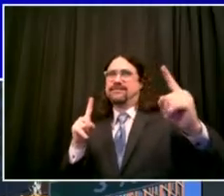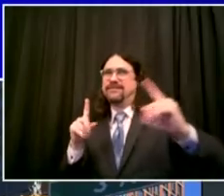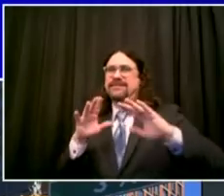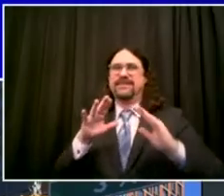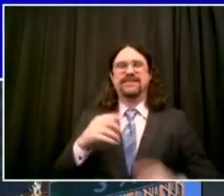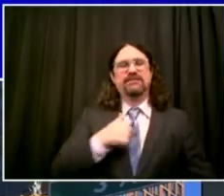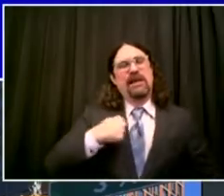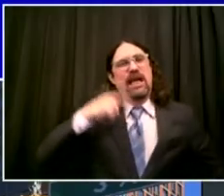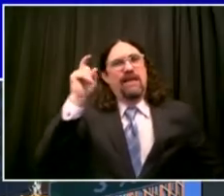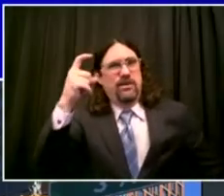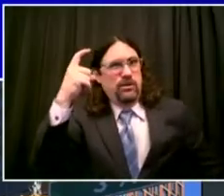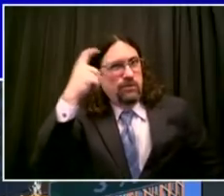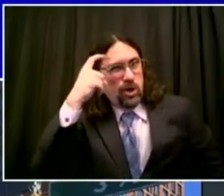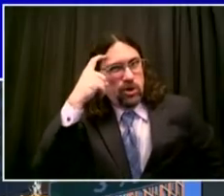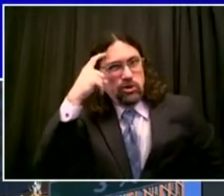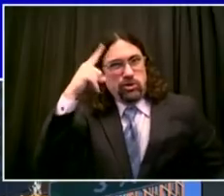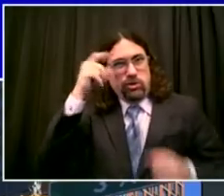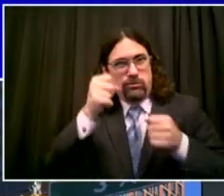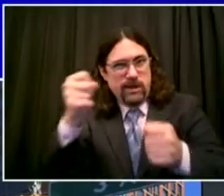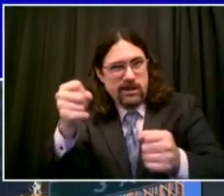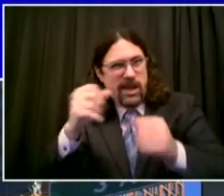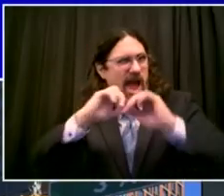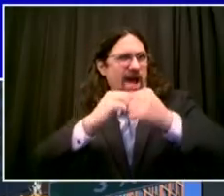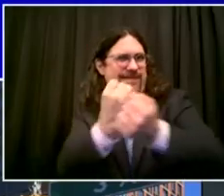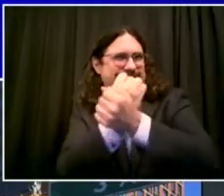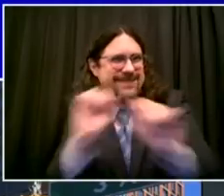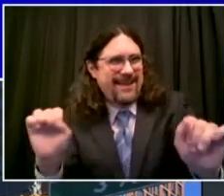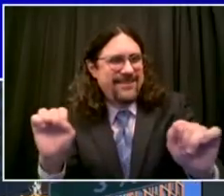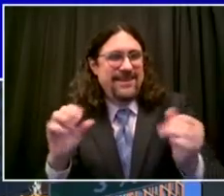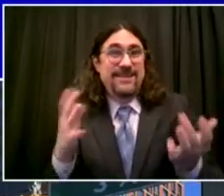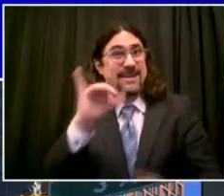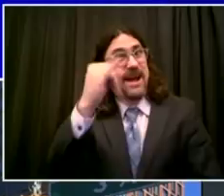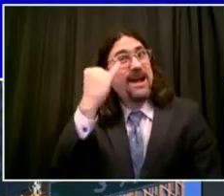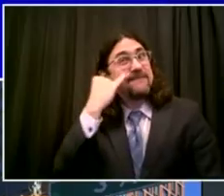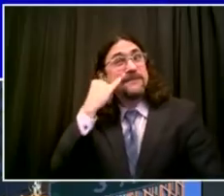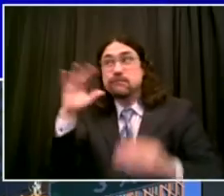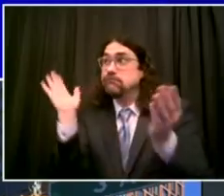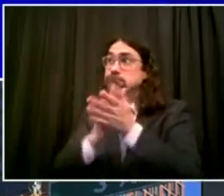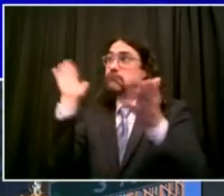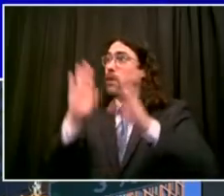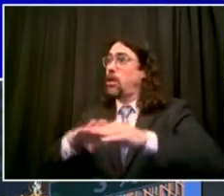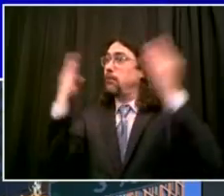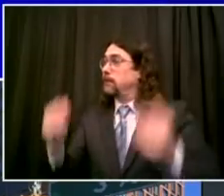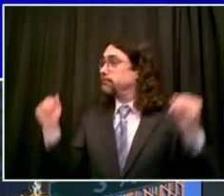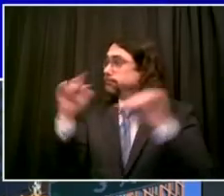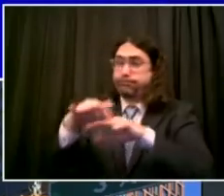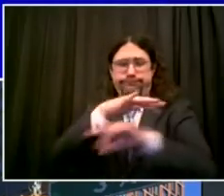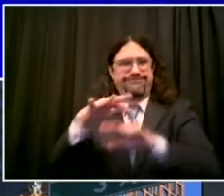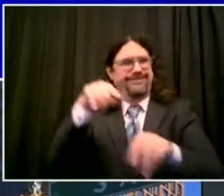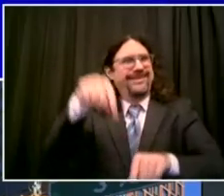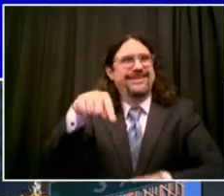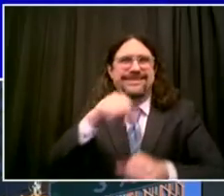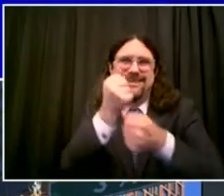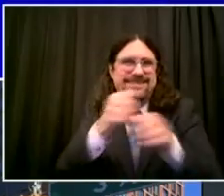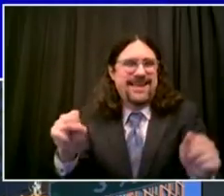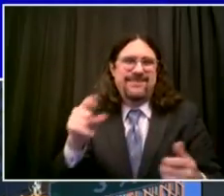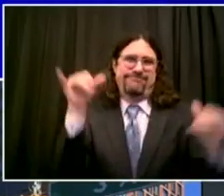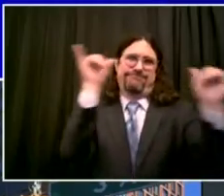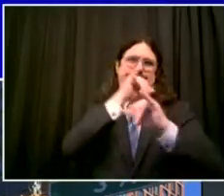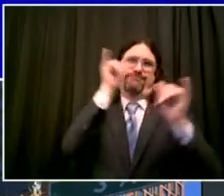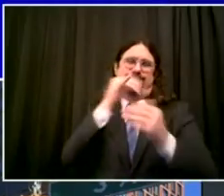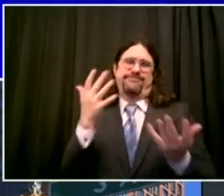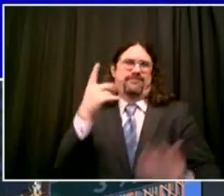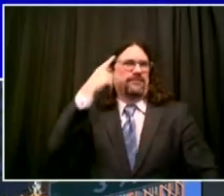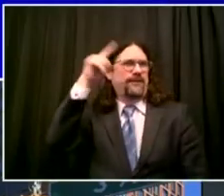It is not time to take the risk of going in the wrong direction. So I want to thank all our partners, our faith